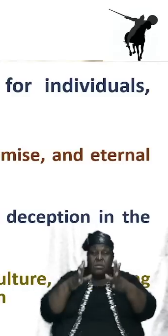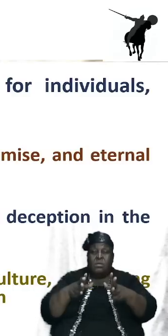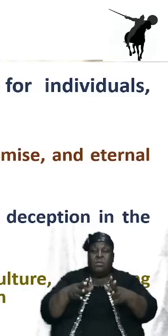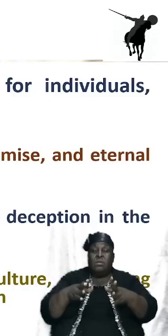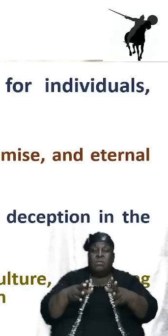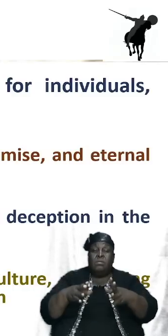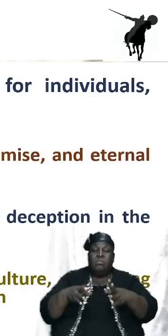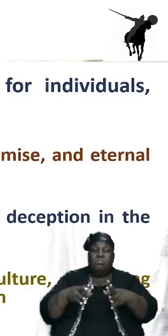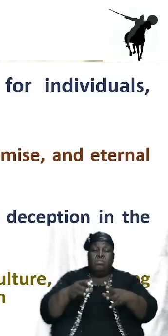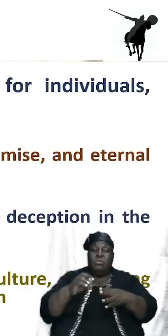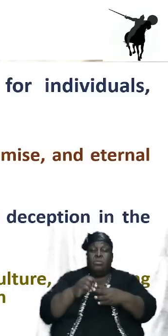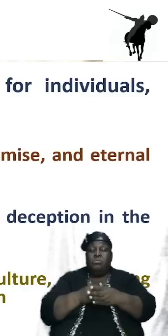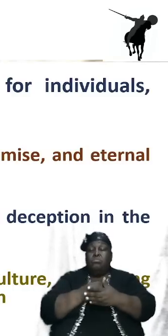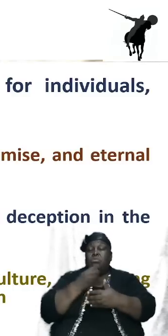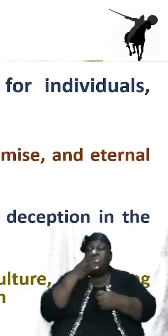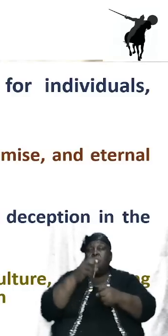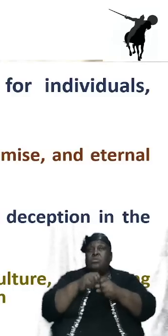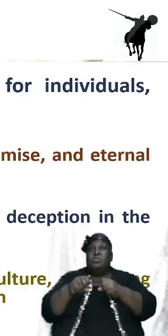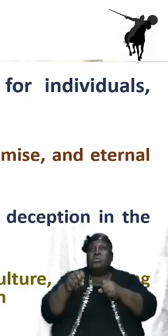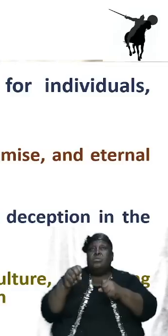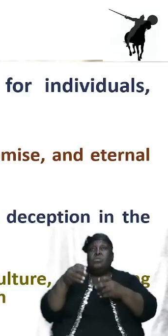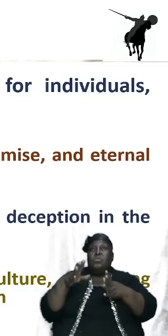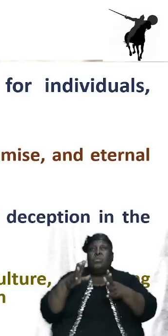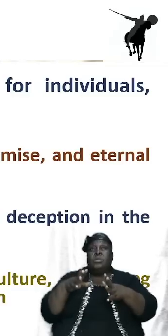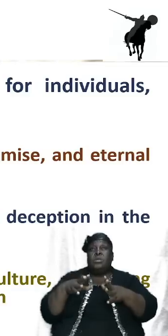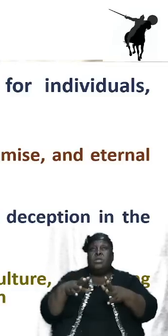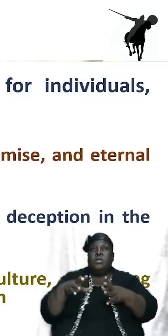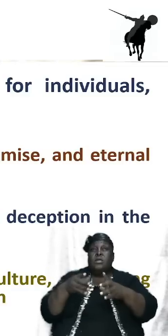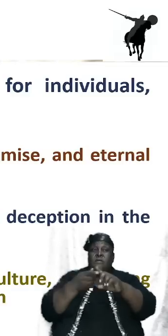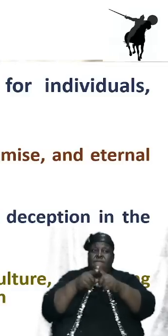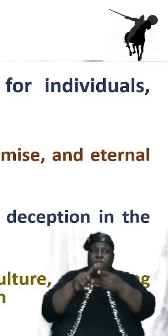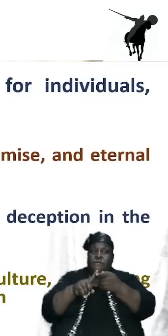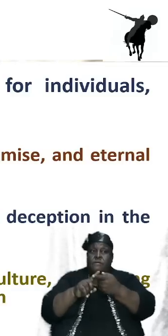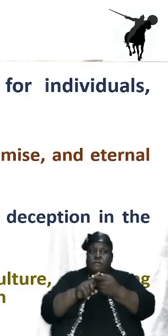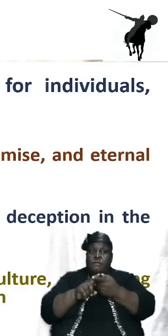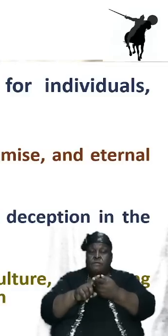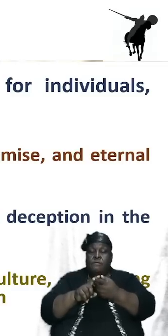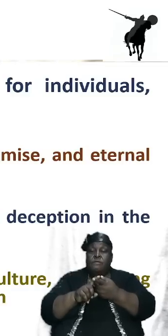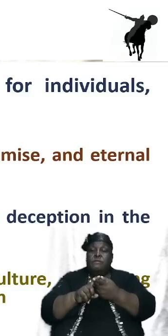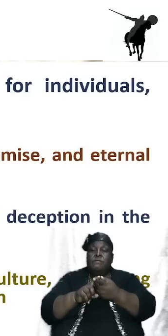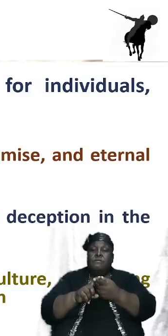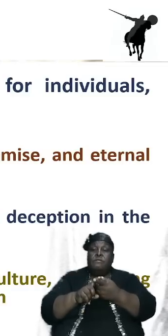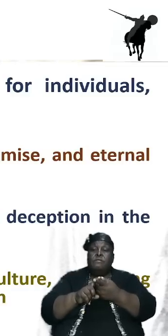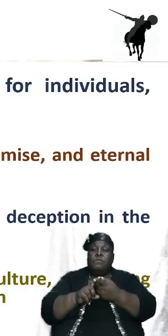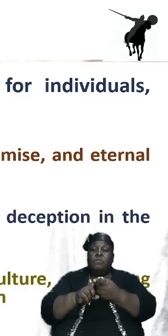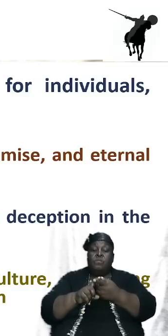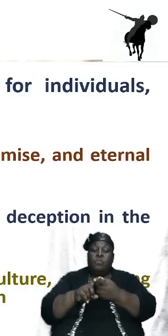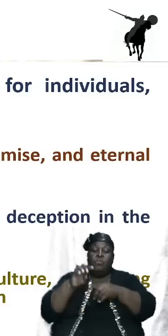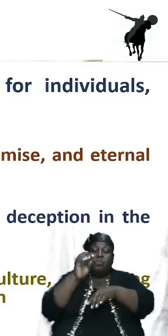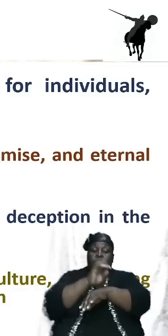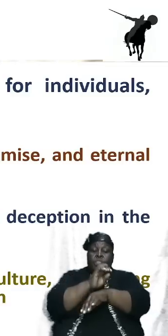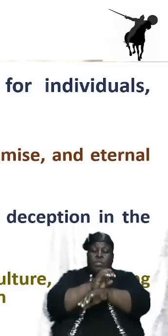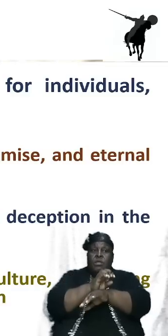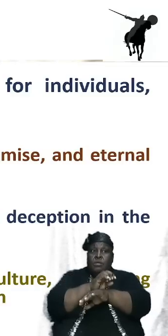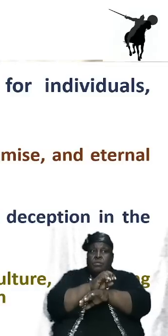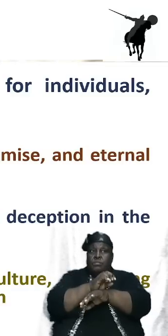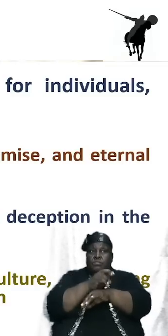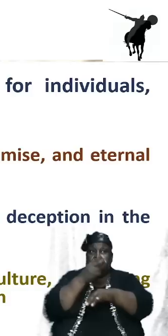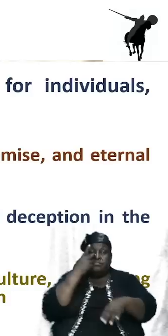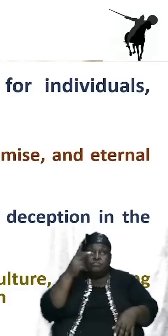numerous occasions, I've even had a friend of mine who was in church, and when they saw the